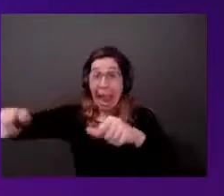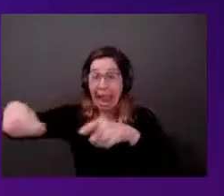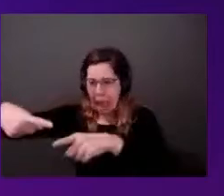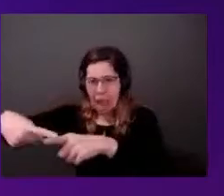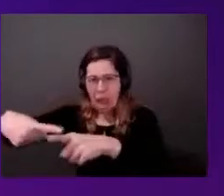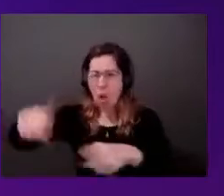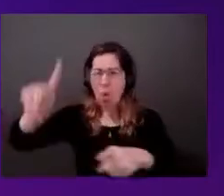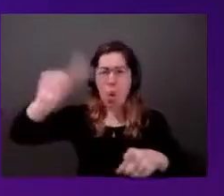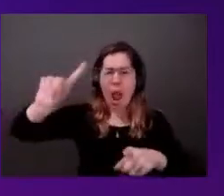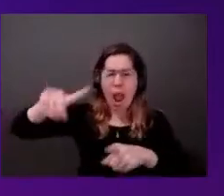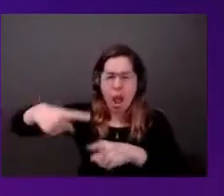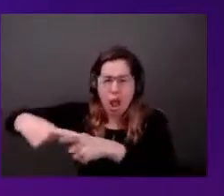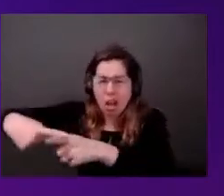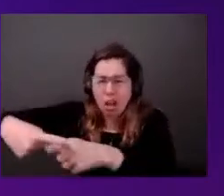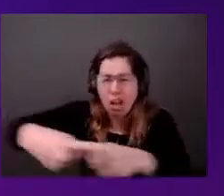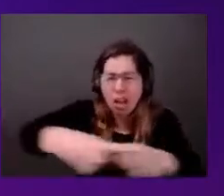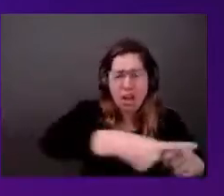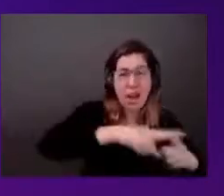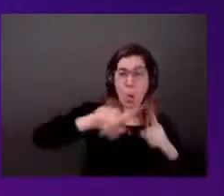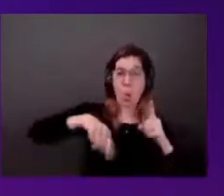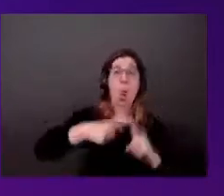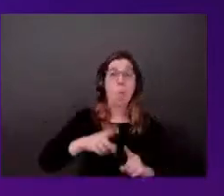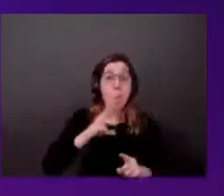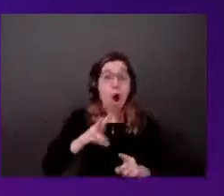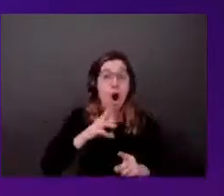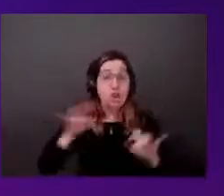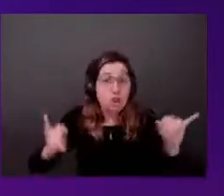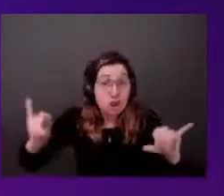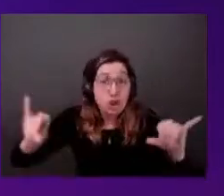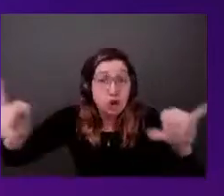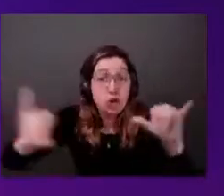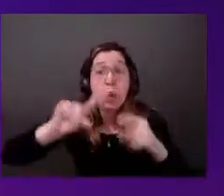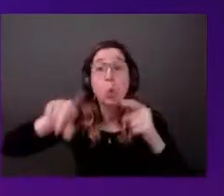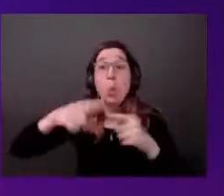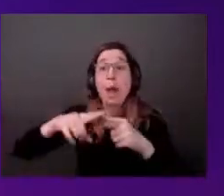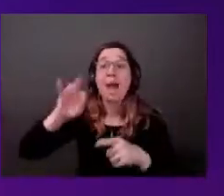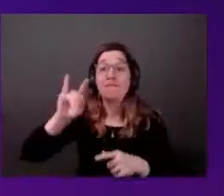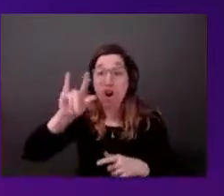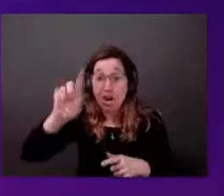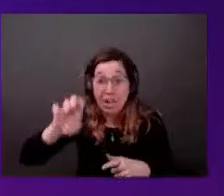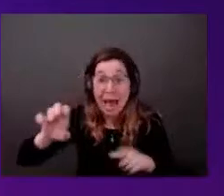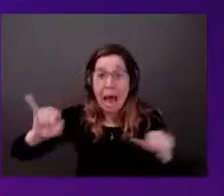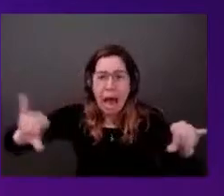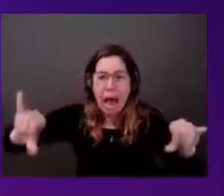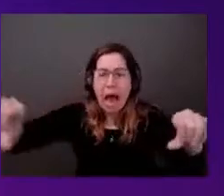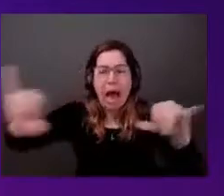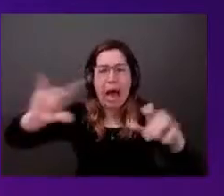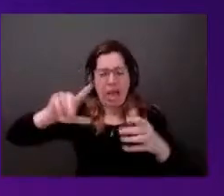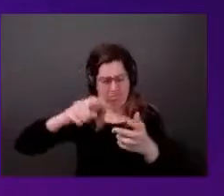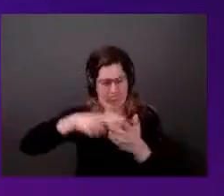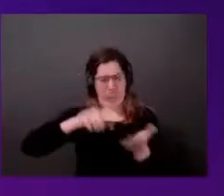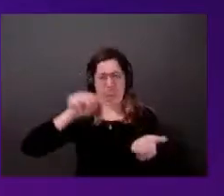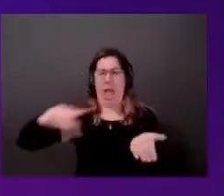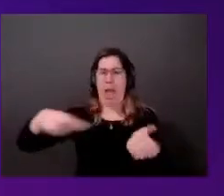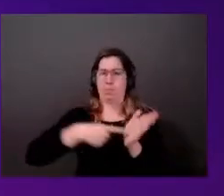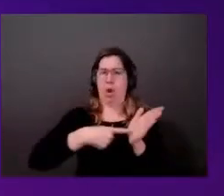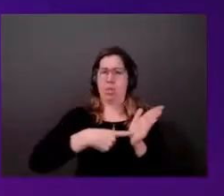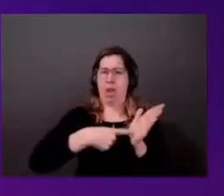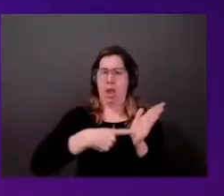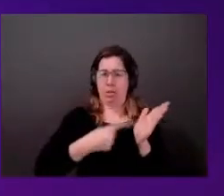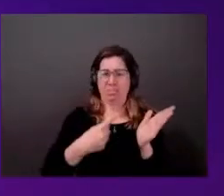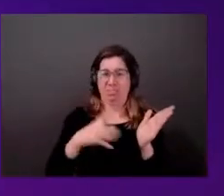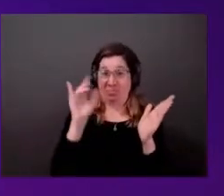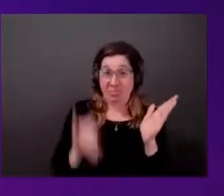the yields they produce at harvest. And those are the unlocks that have allowed us to be leaders